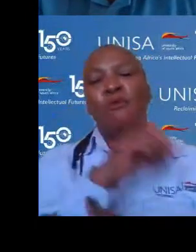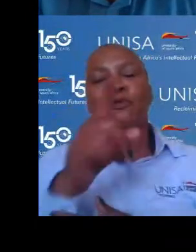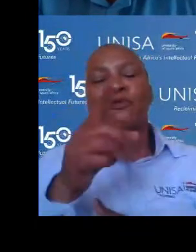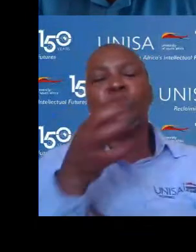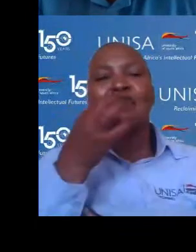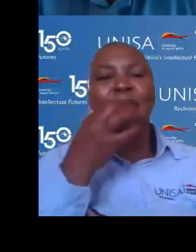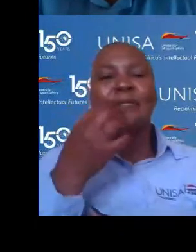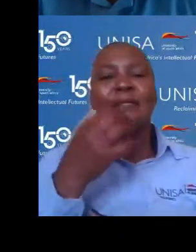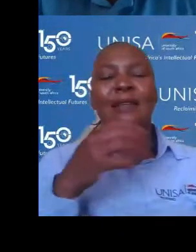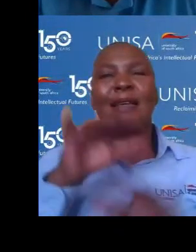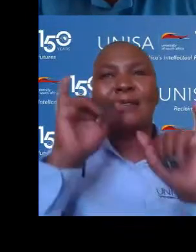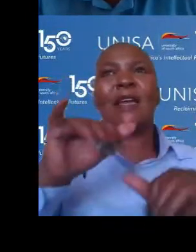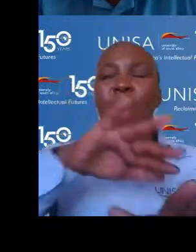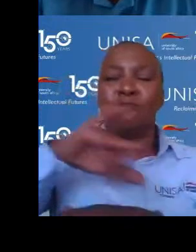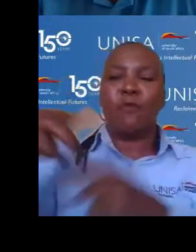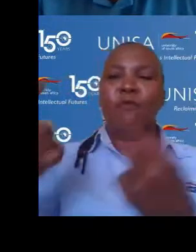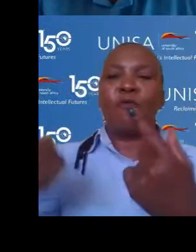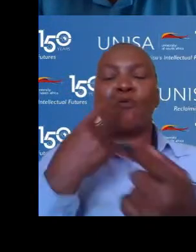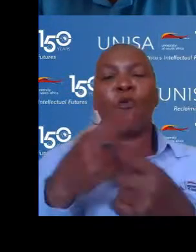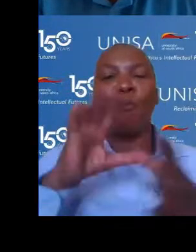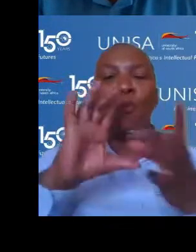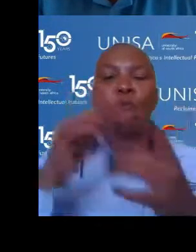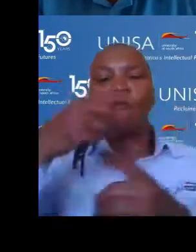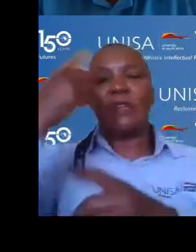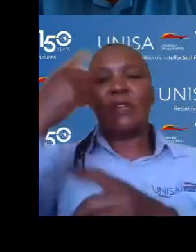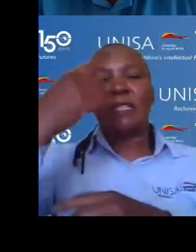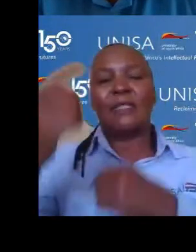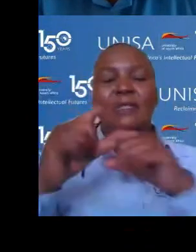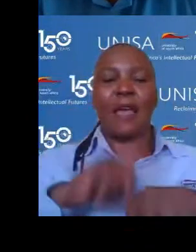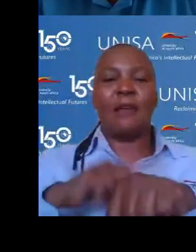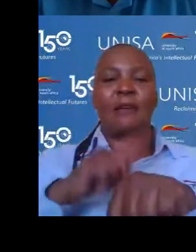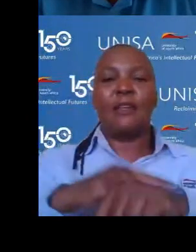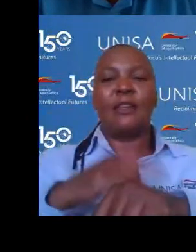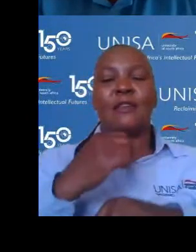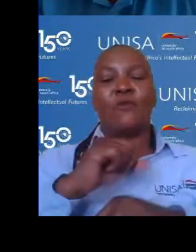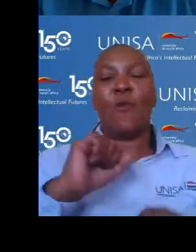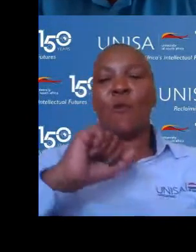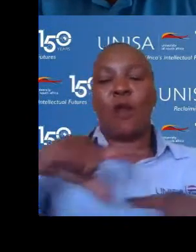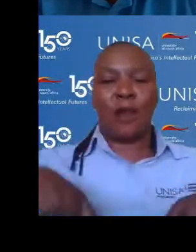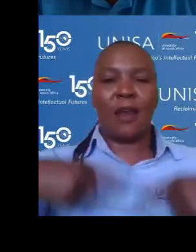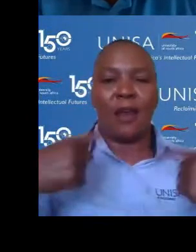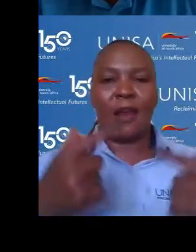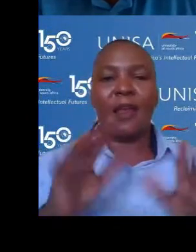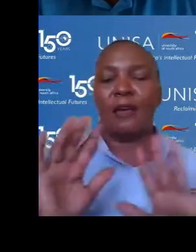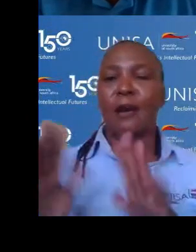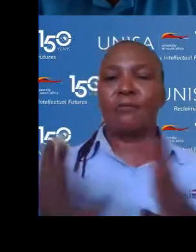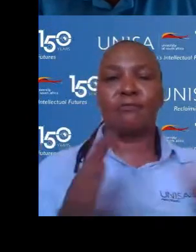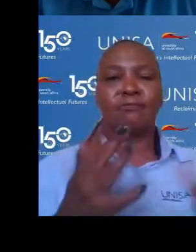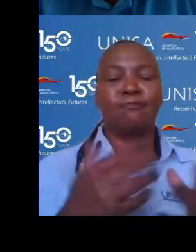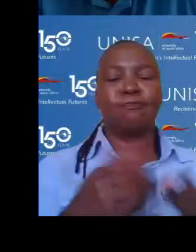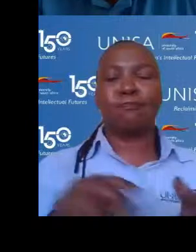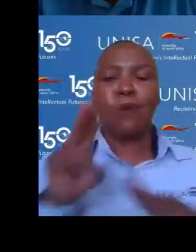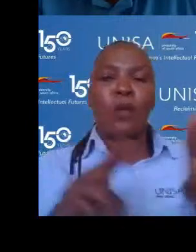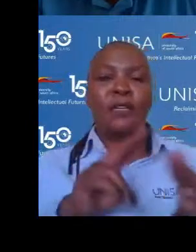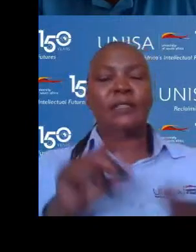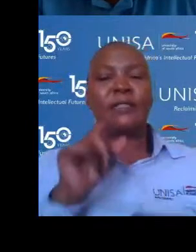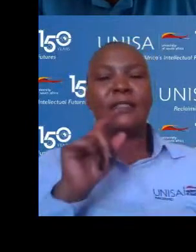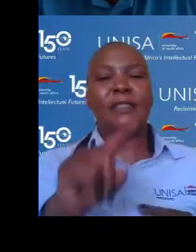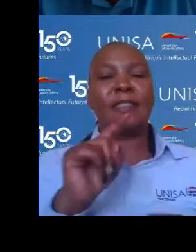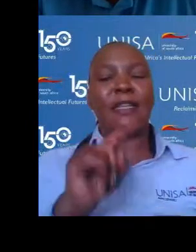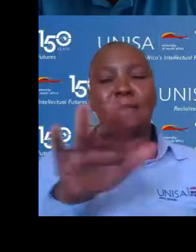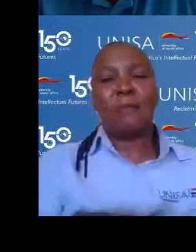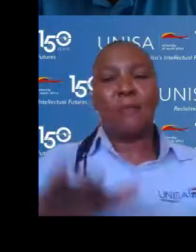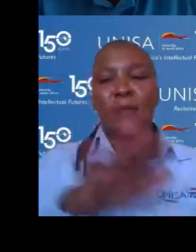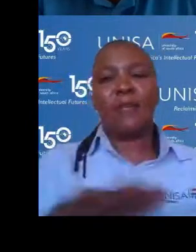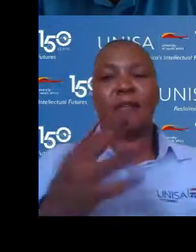for the first time in your lives. So how to also navigate that space, you might not